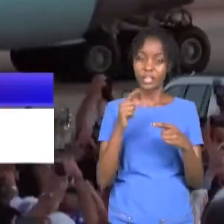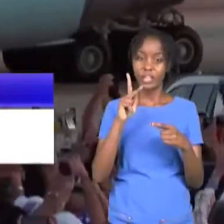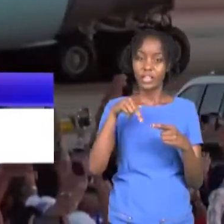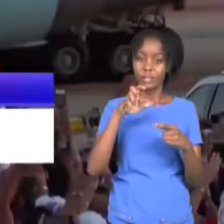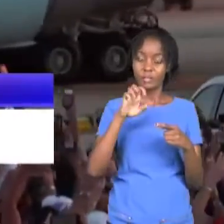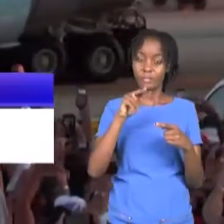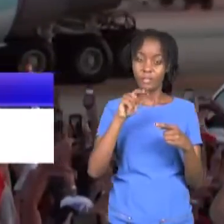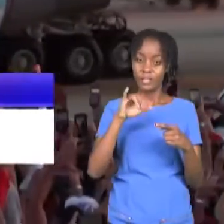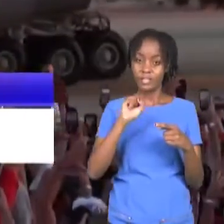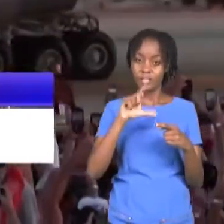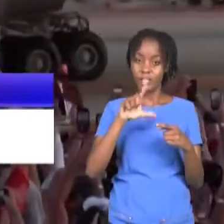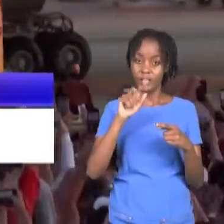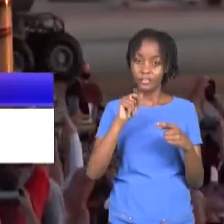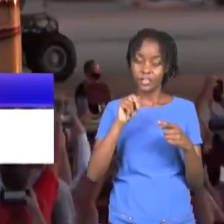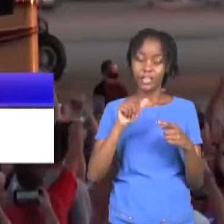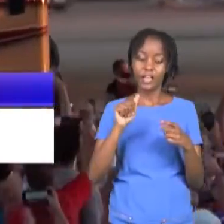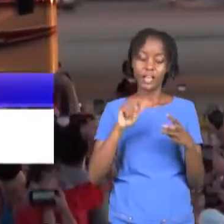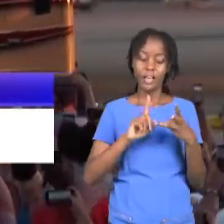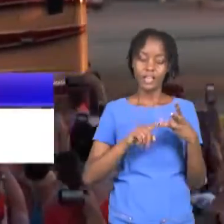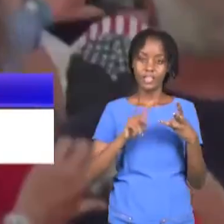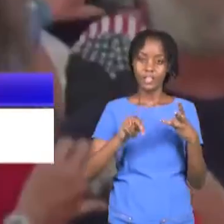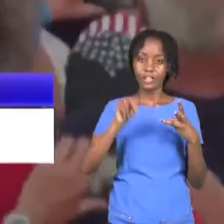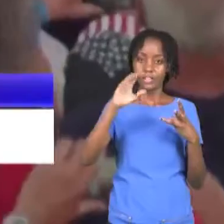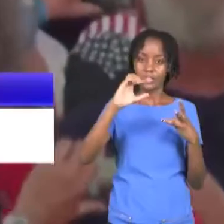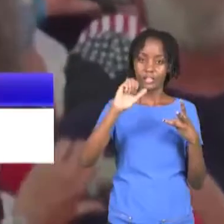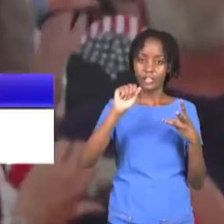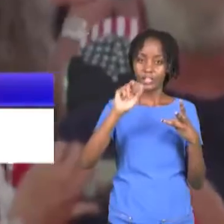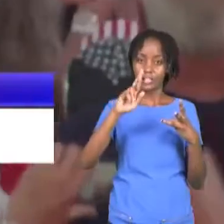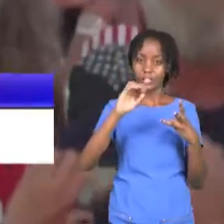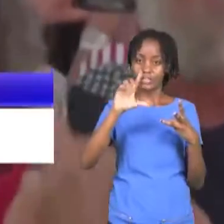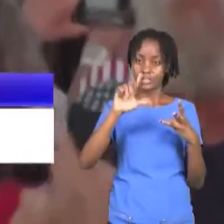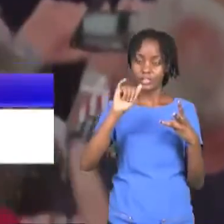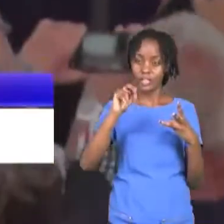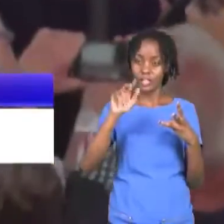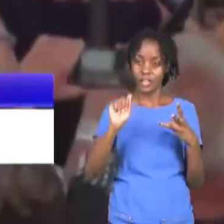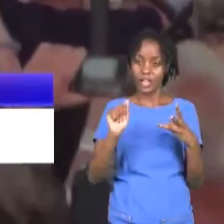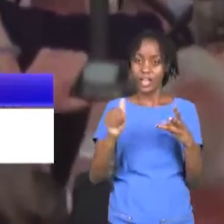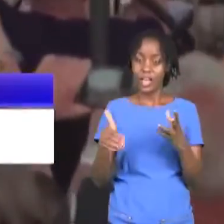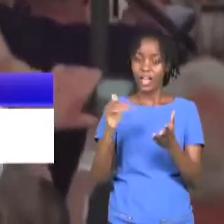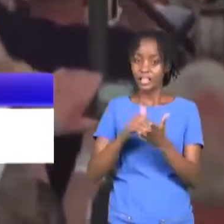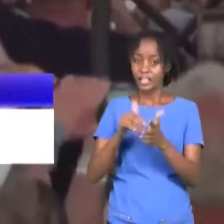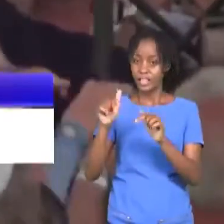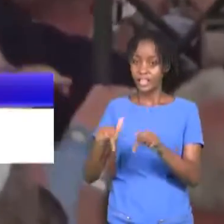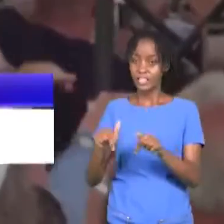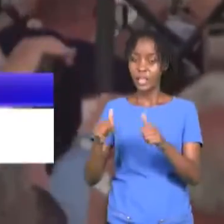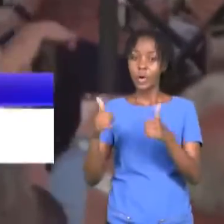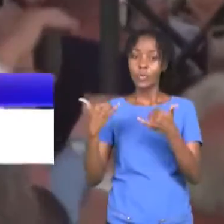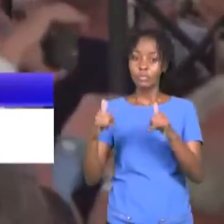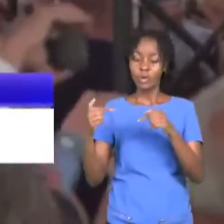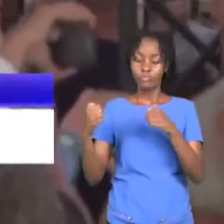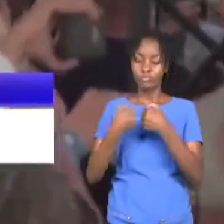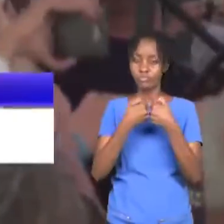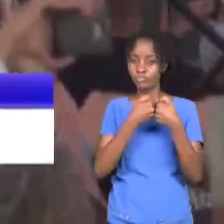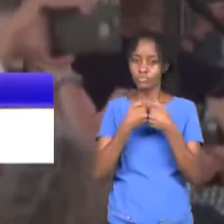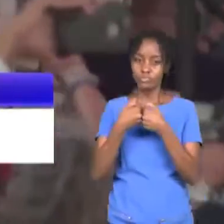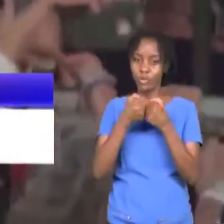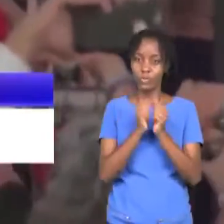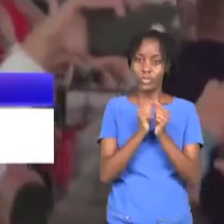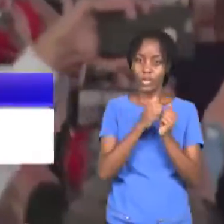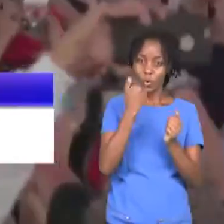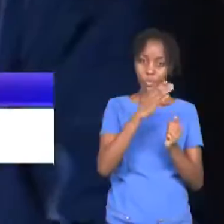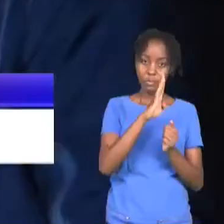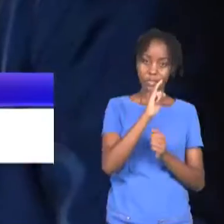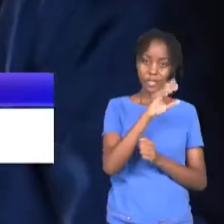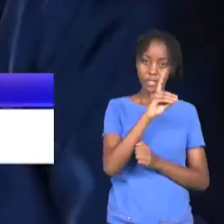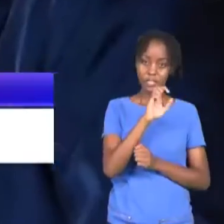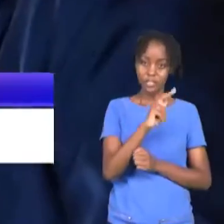Carolina, the 4 states he is expected to visit this week against Hillary Clinton, but now he is trailing former Vice President Joe Biden